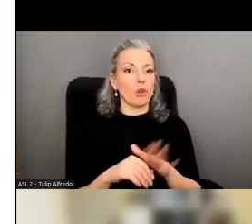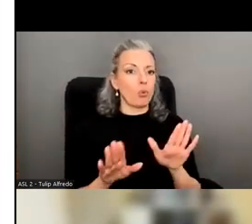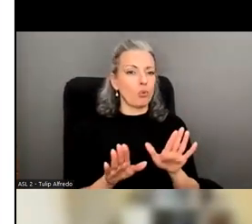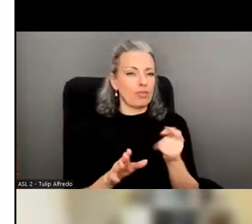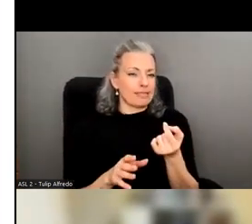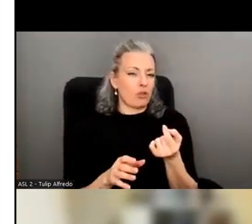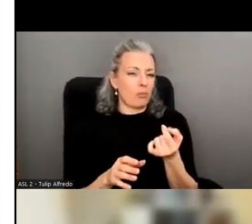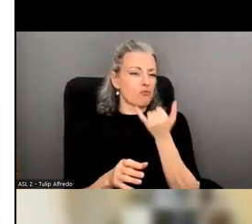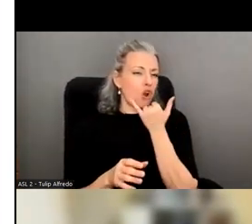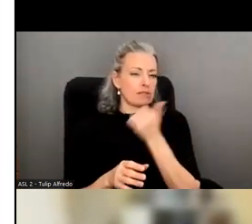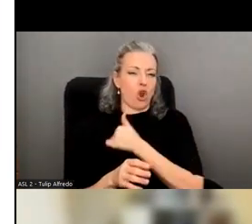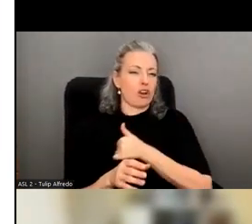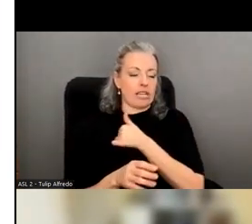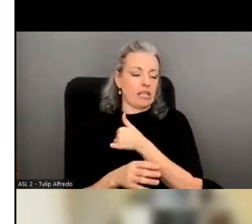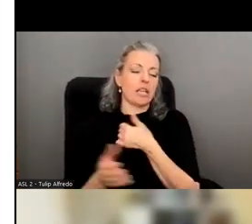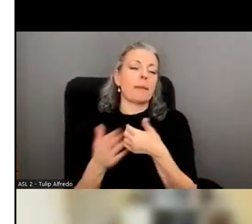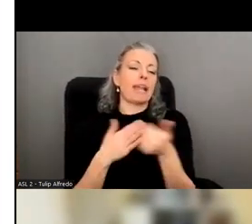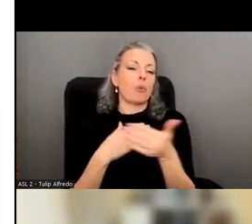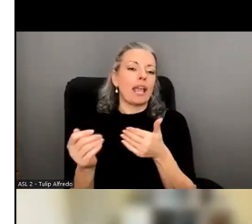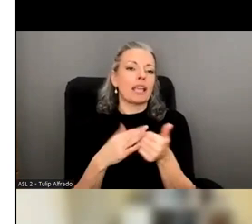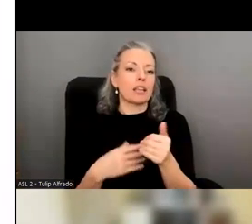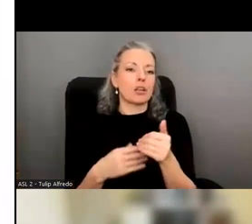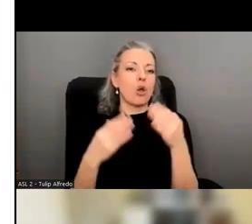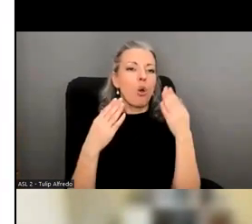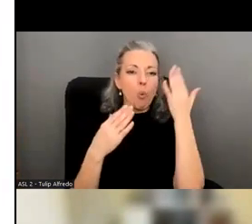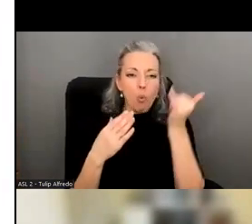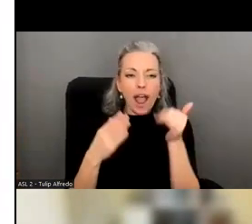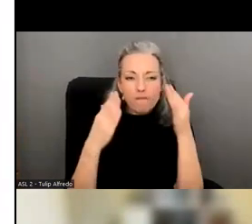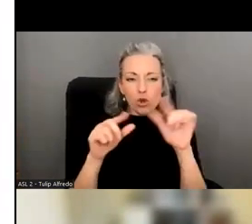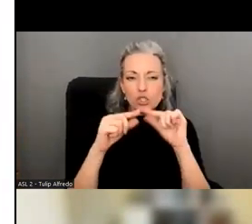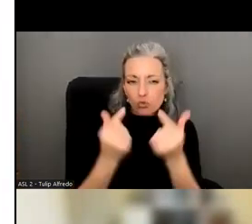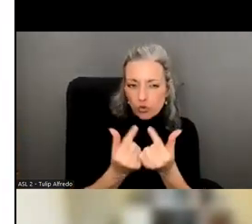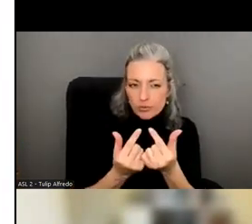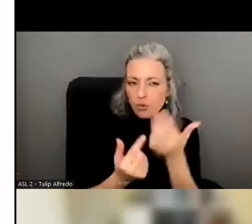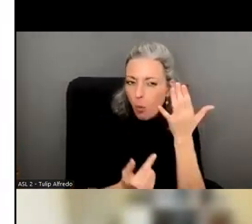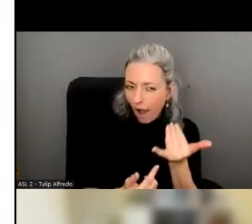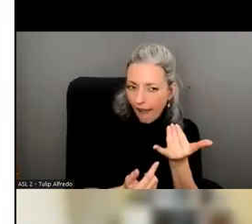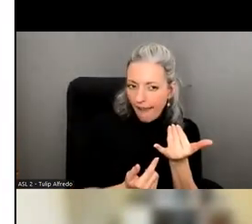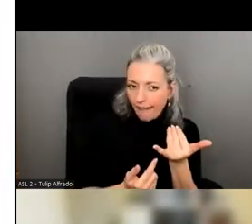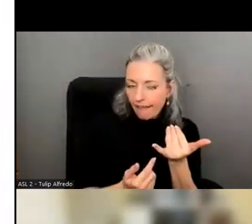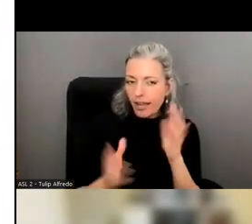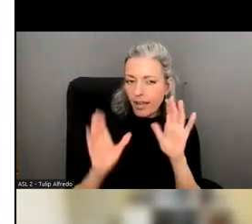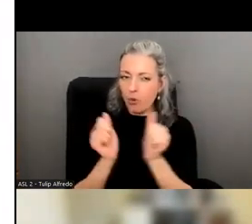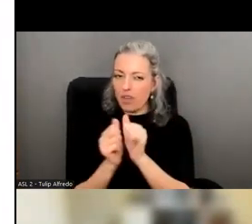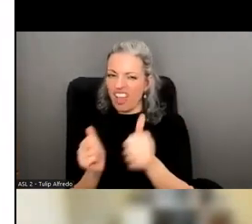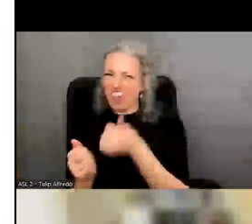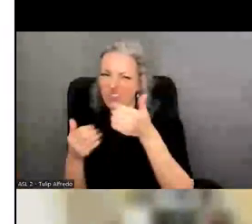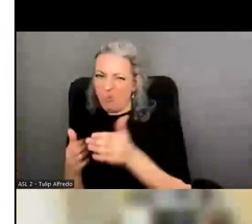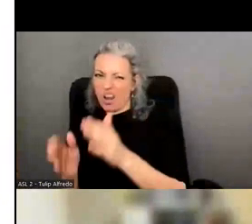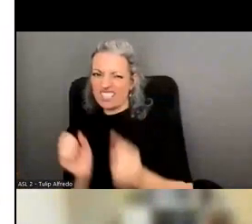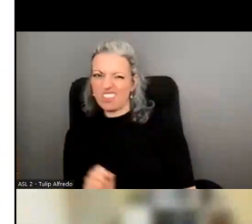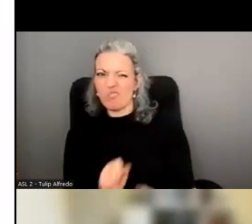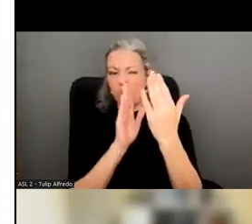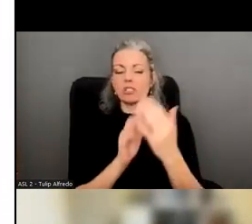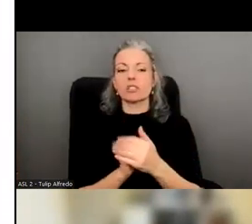but apologies on that. But why focus groups as opposed to other types of methods or approaches? So again, we want to